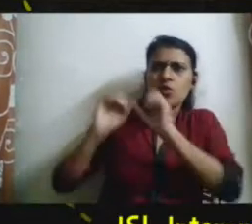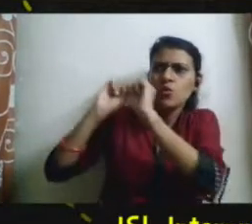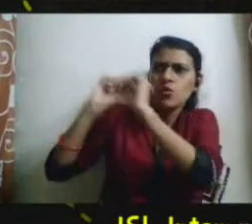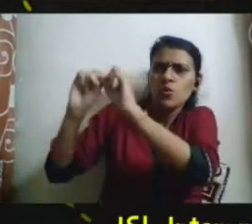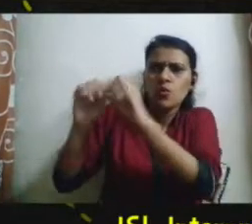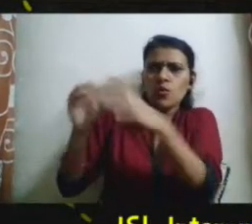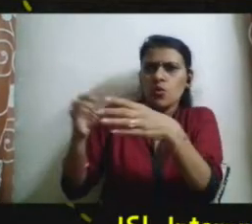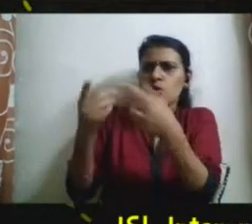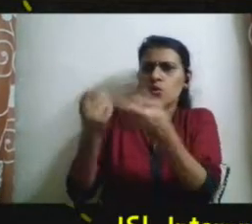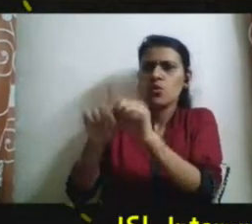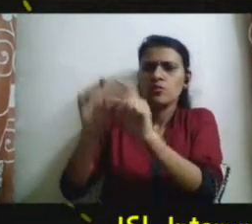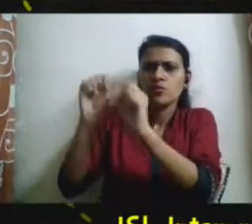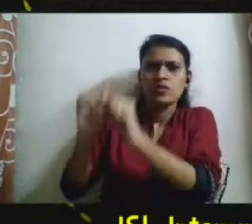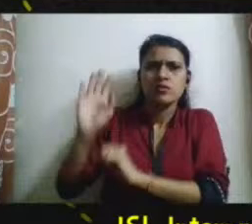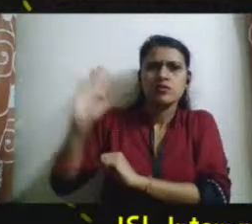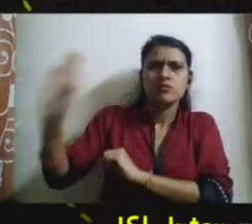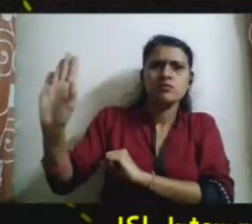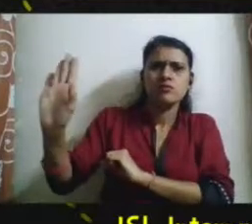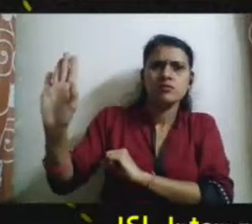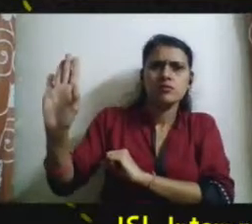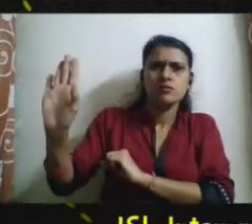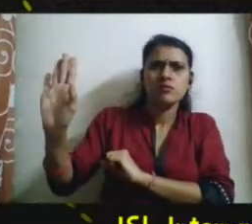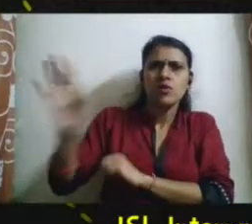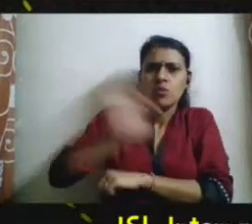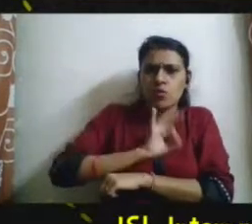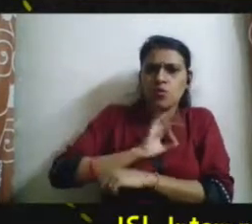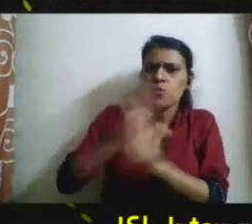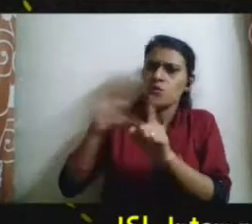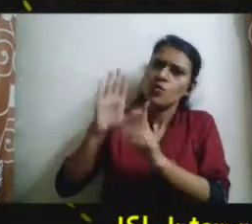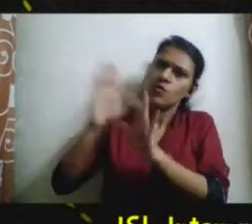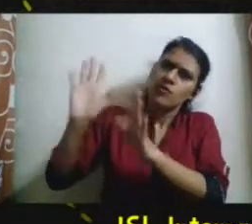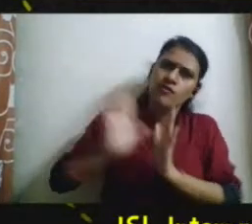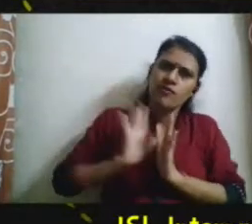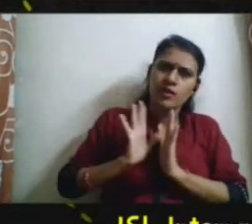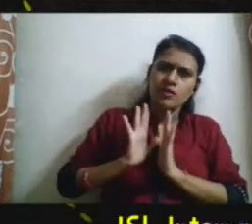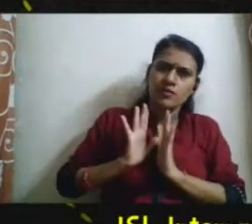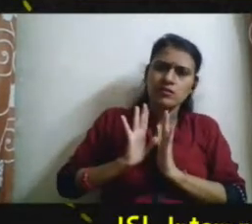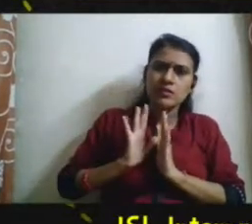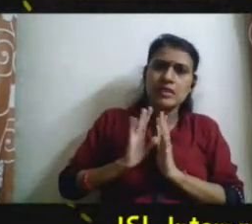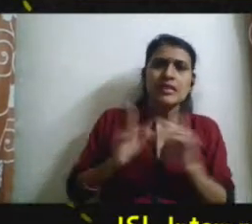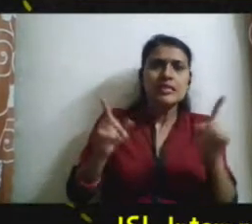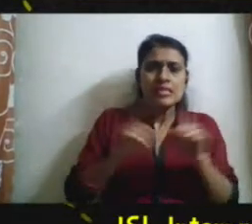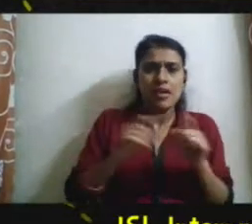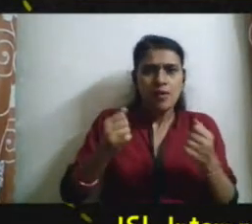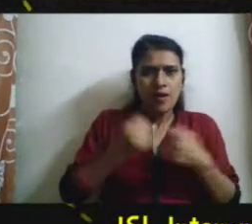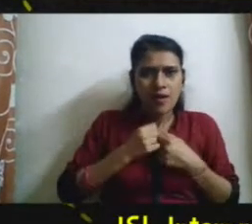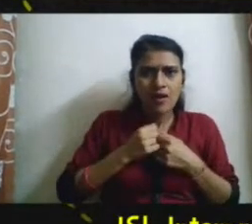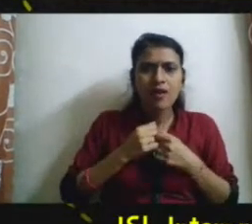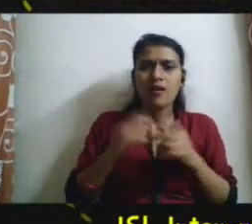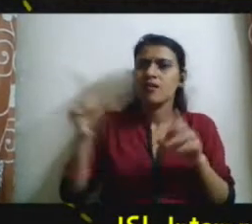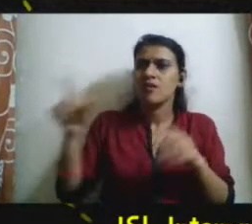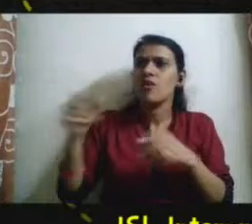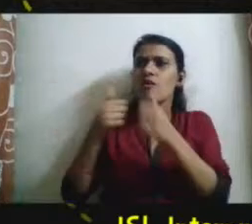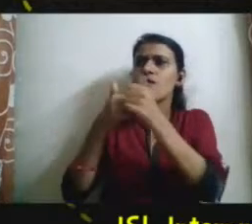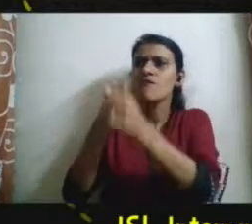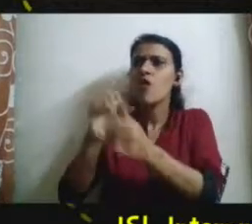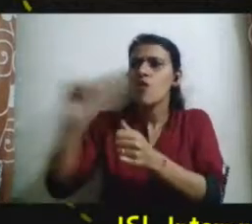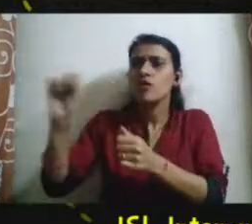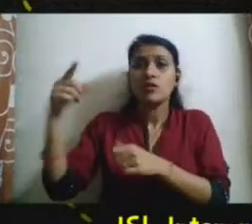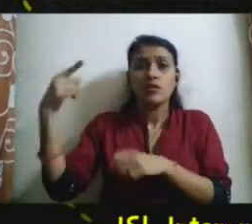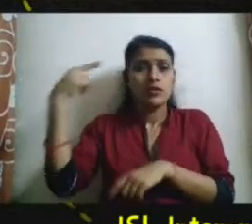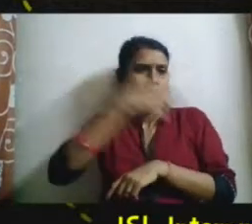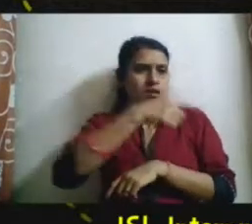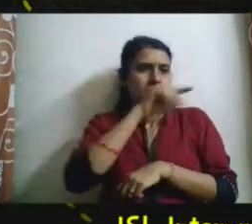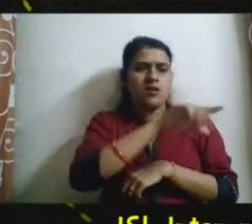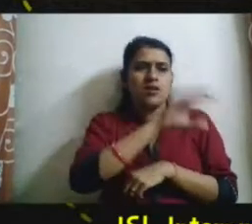compartments and do what you like. I don't feel that people who stay with a particular gharana need to be criticized. I don't